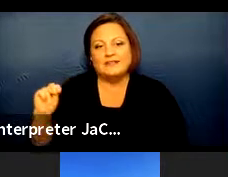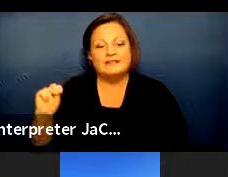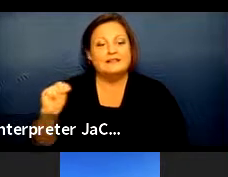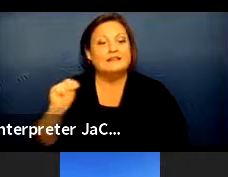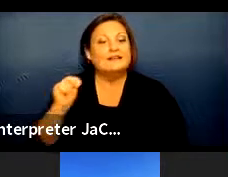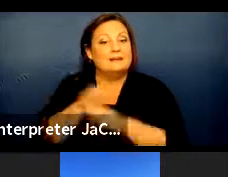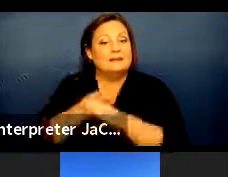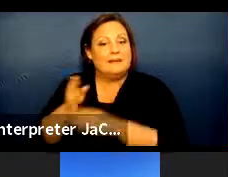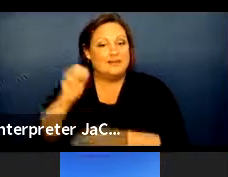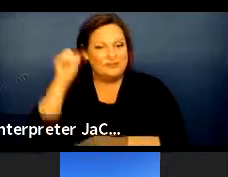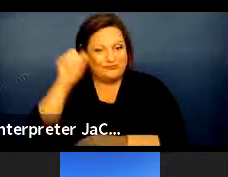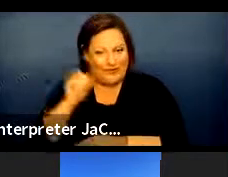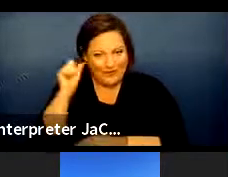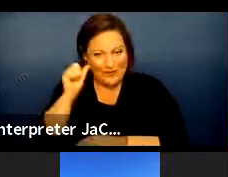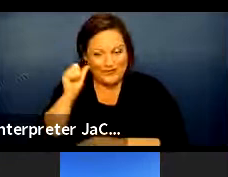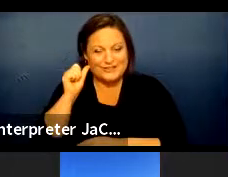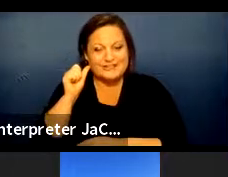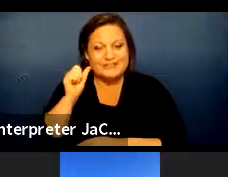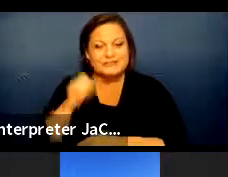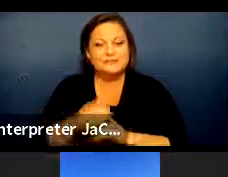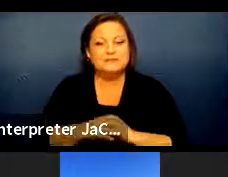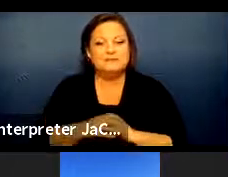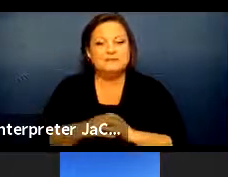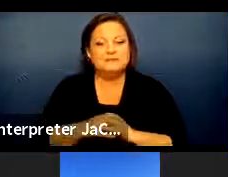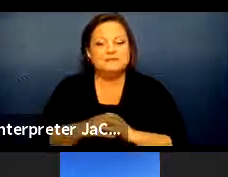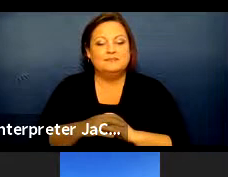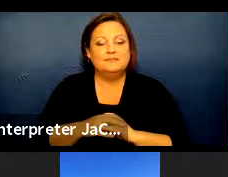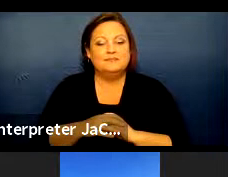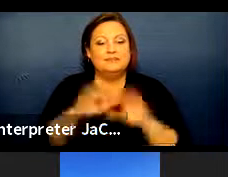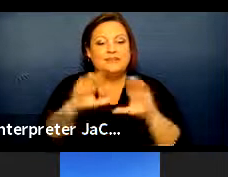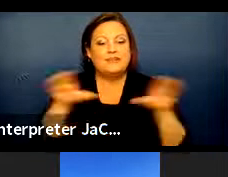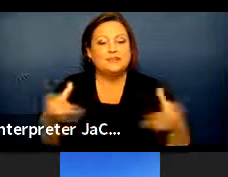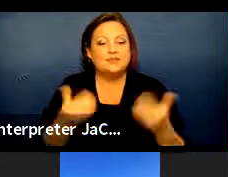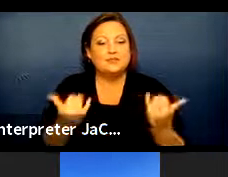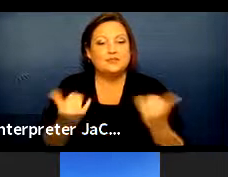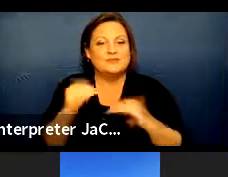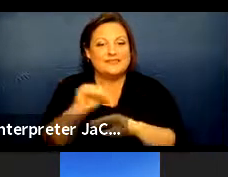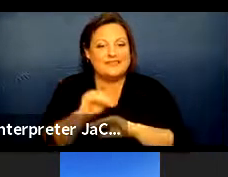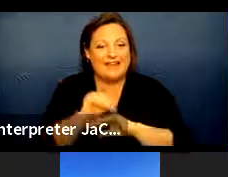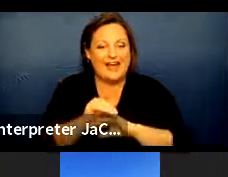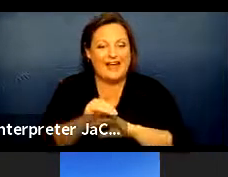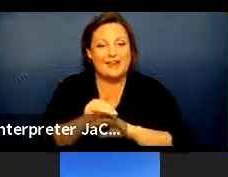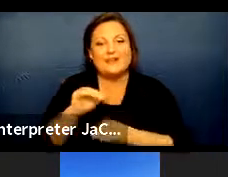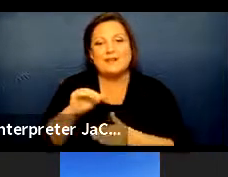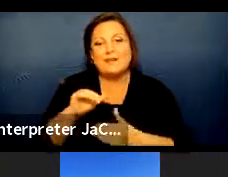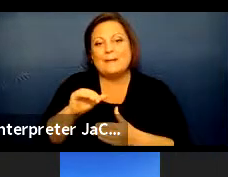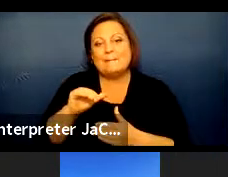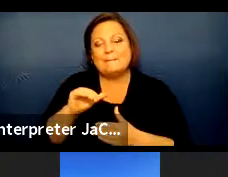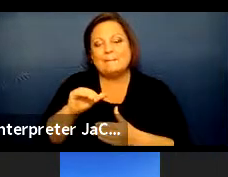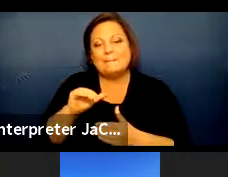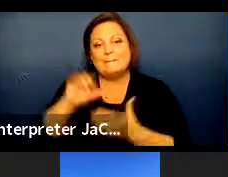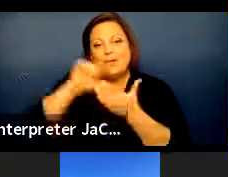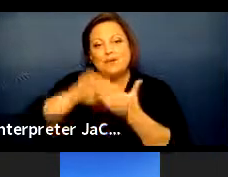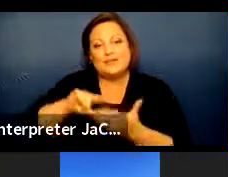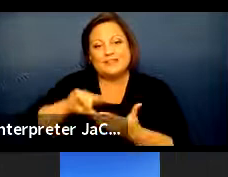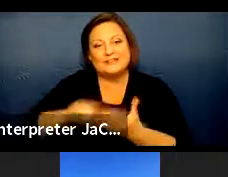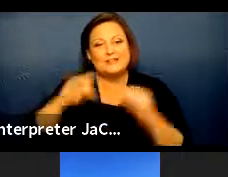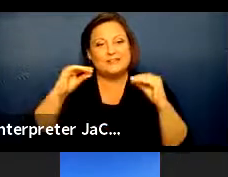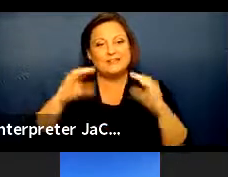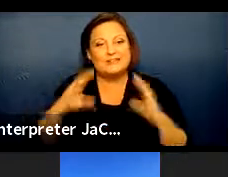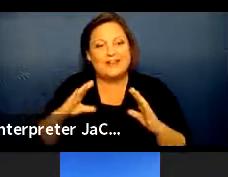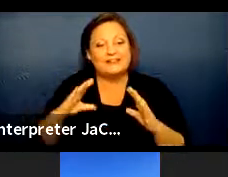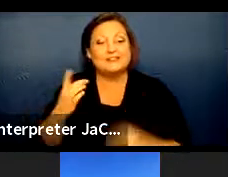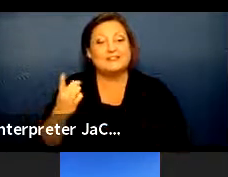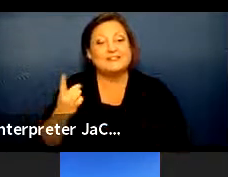audiology, and she is being introduced tonight by her research professors, Dr. Weber and Dr.